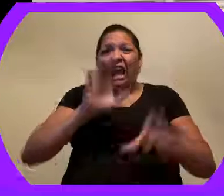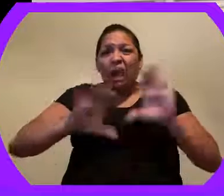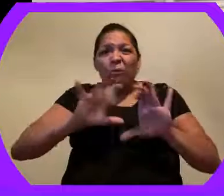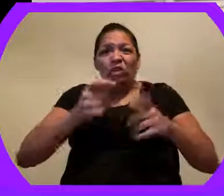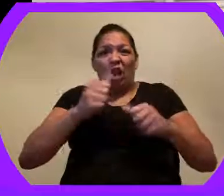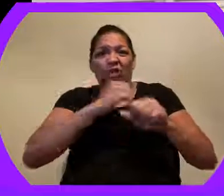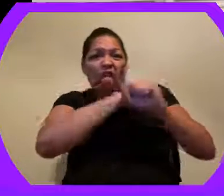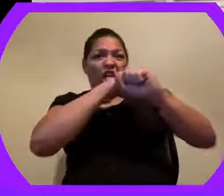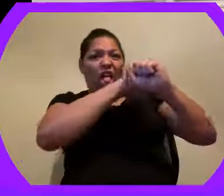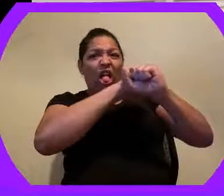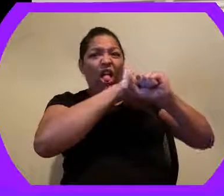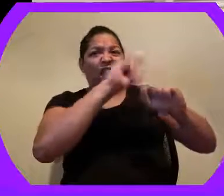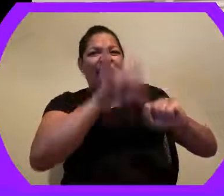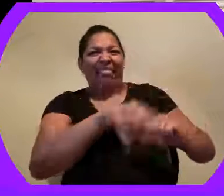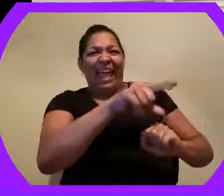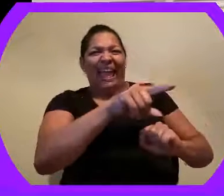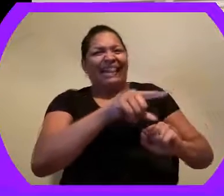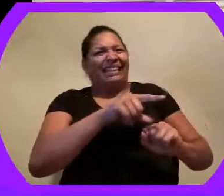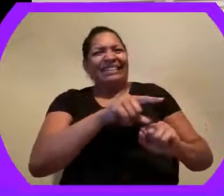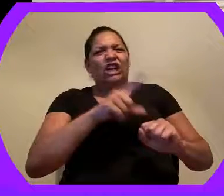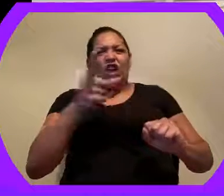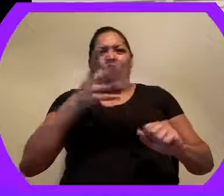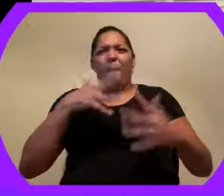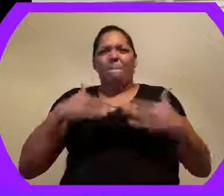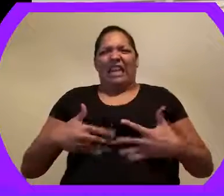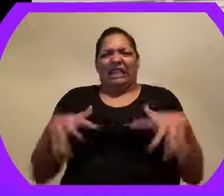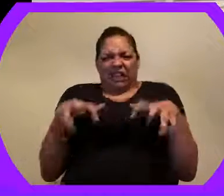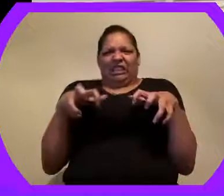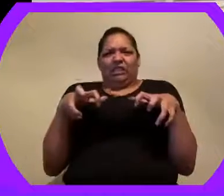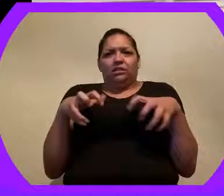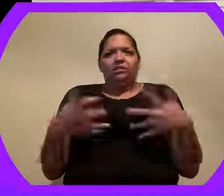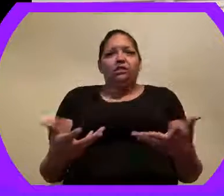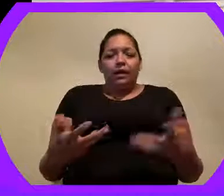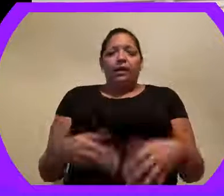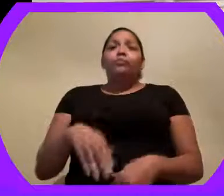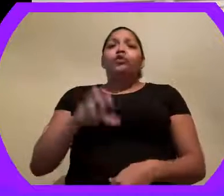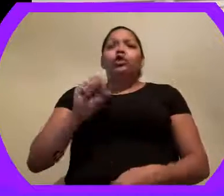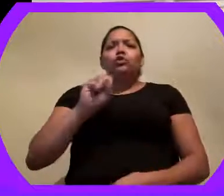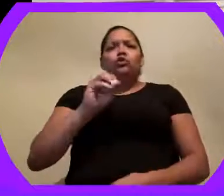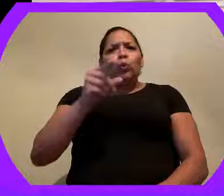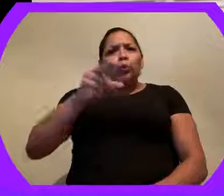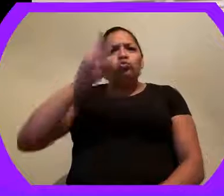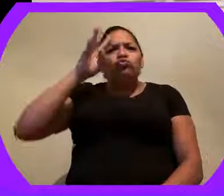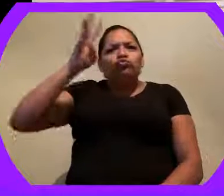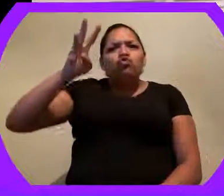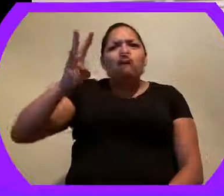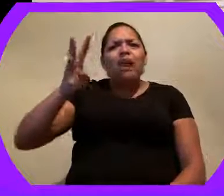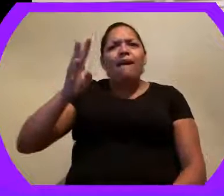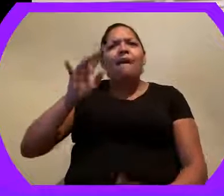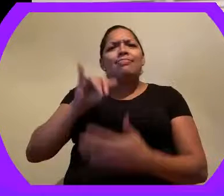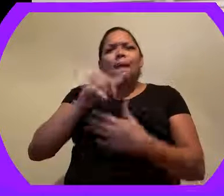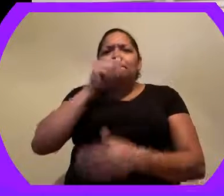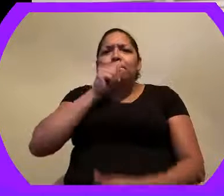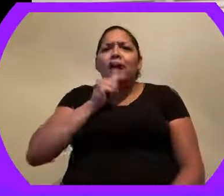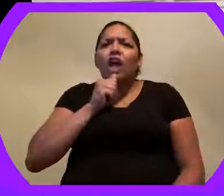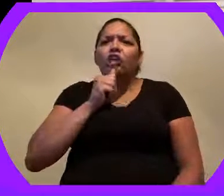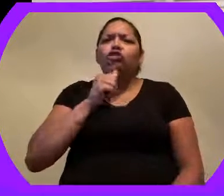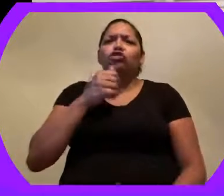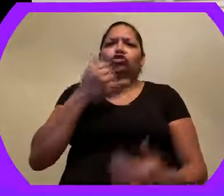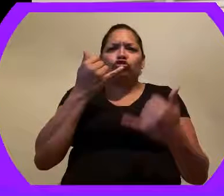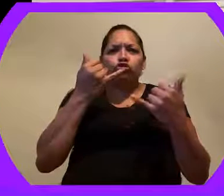and chemicals that defend against that or try to, but instead, tense your whole body up. So